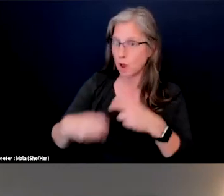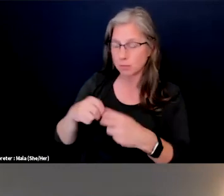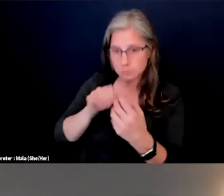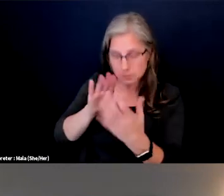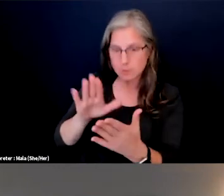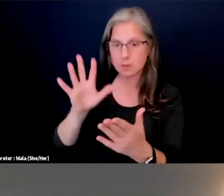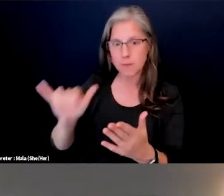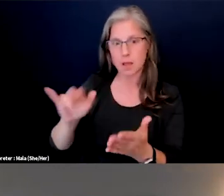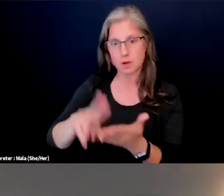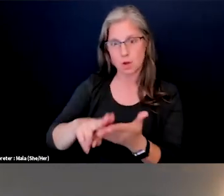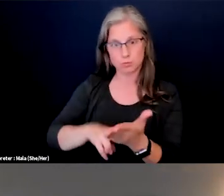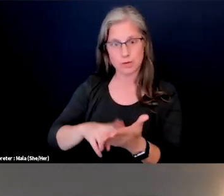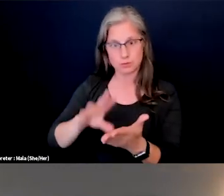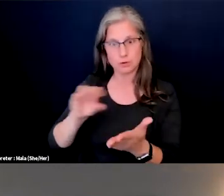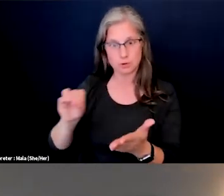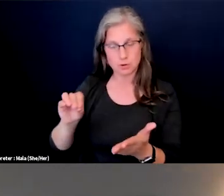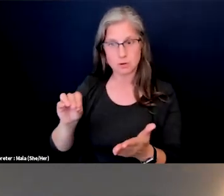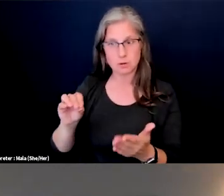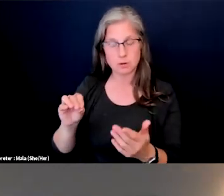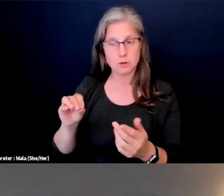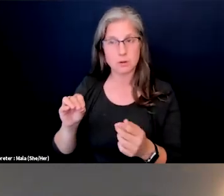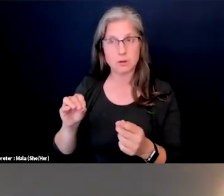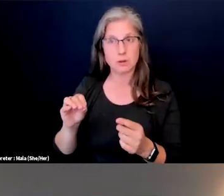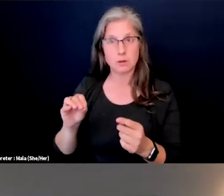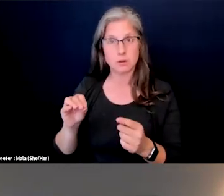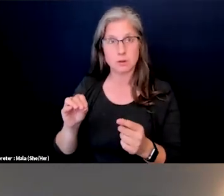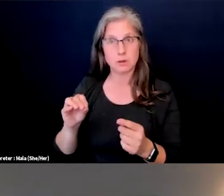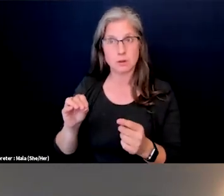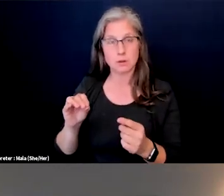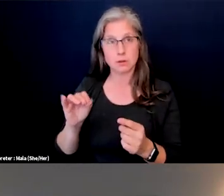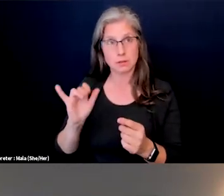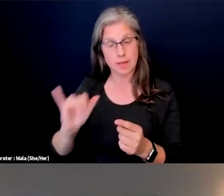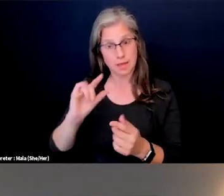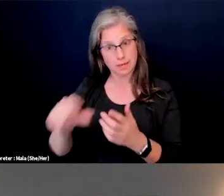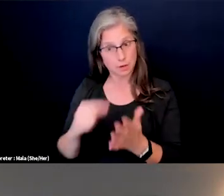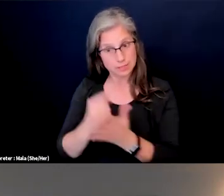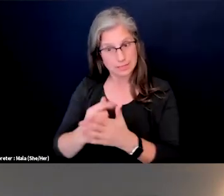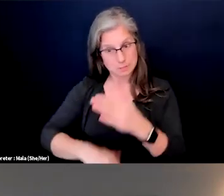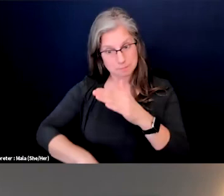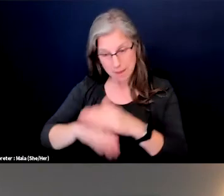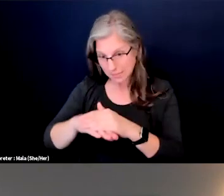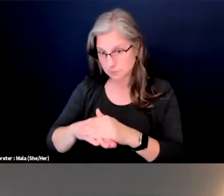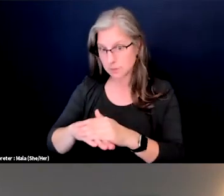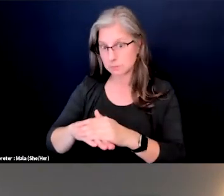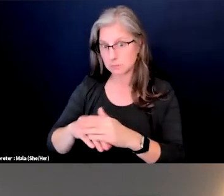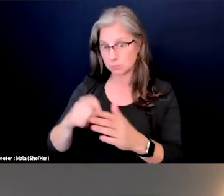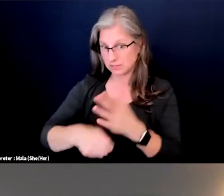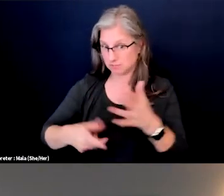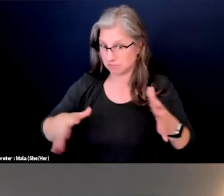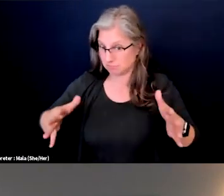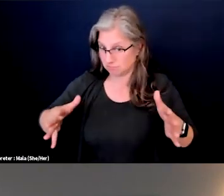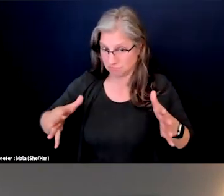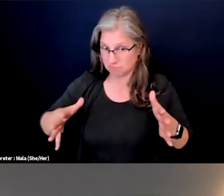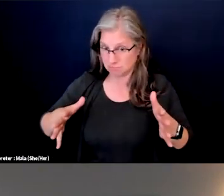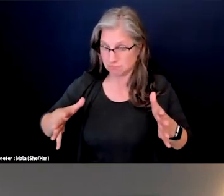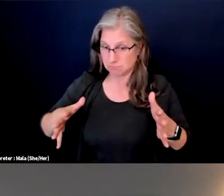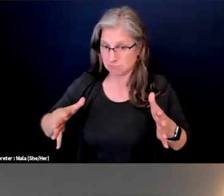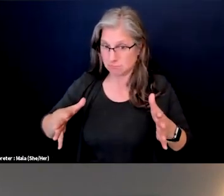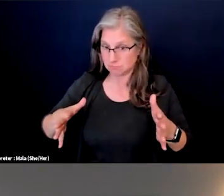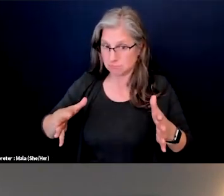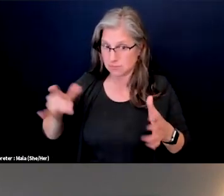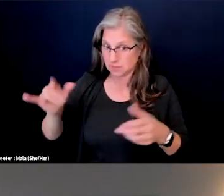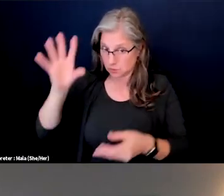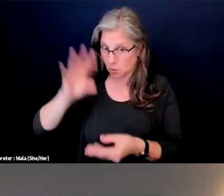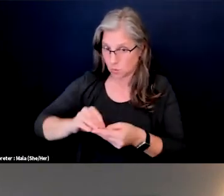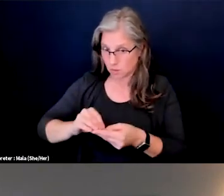the contractor, is the guaranteed maximum price, is that it? Like that would be the